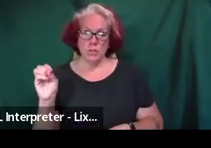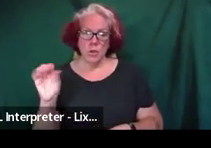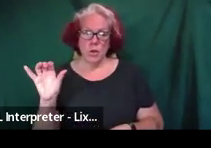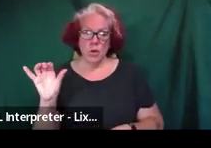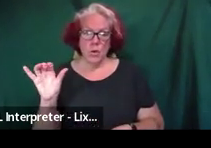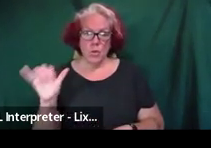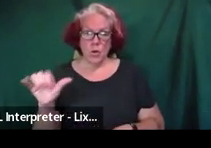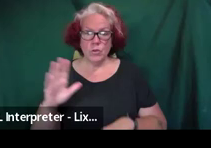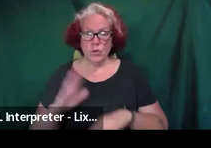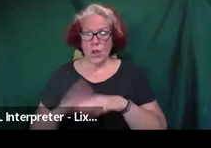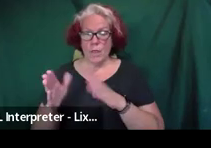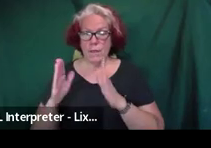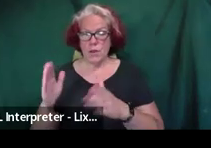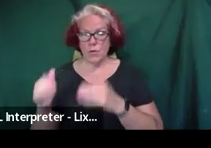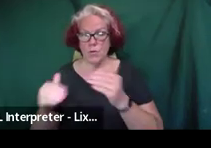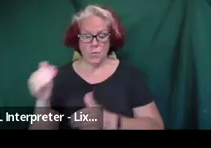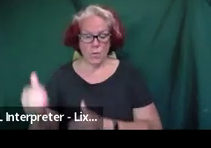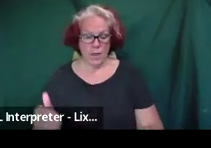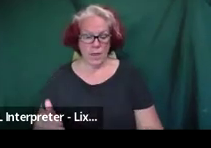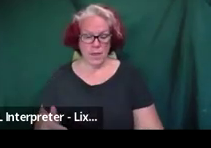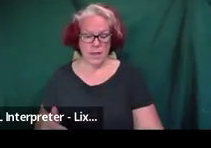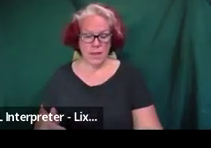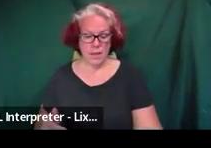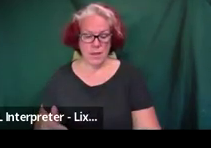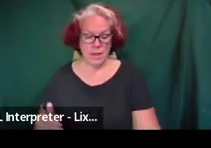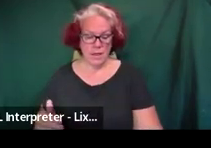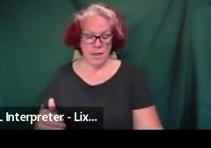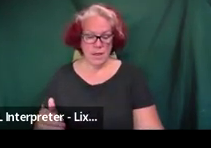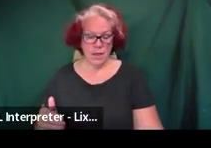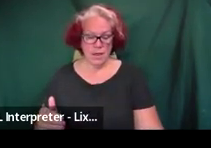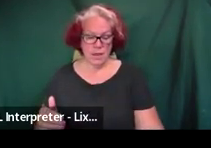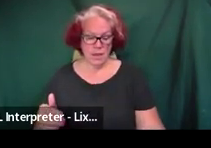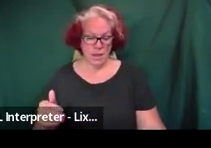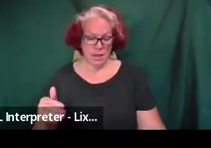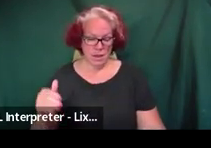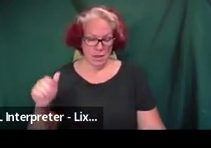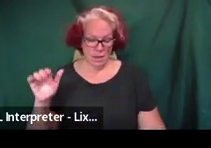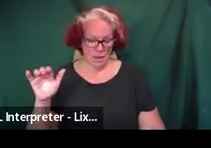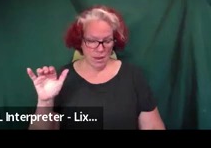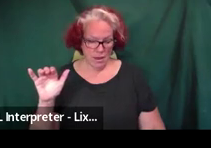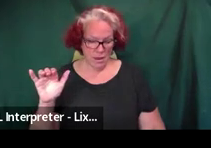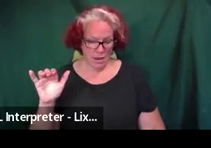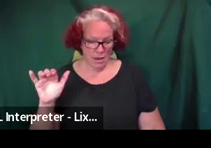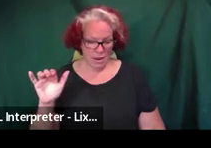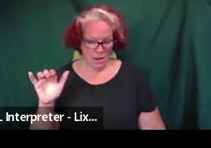those are on their way to, and that was the time frame that Department of Ed provided to us.